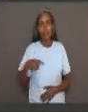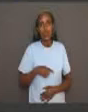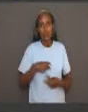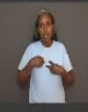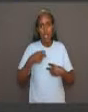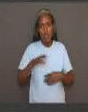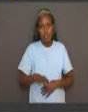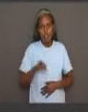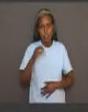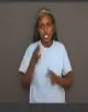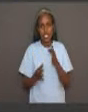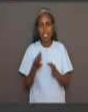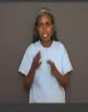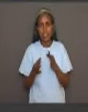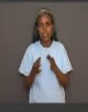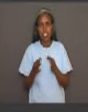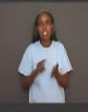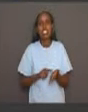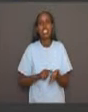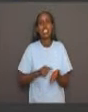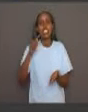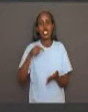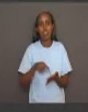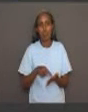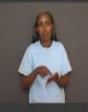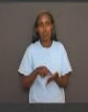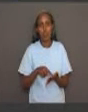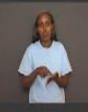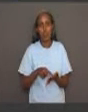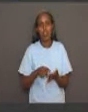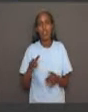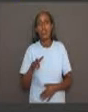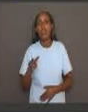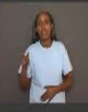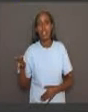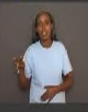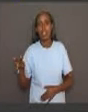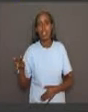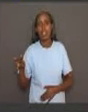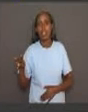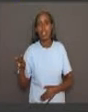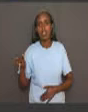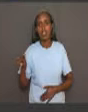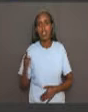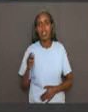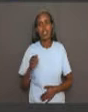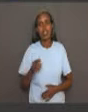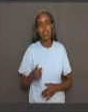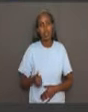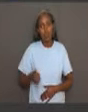found that if the initial point of a vector is at the